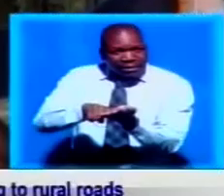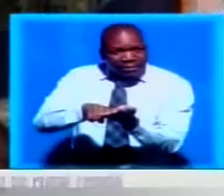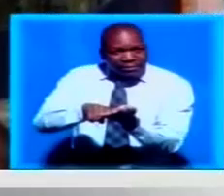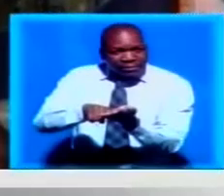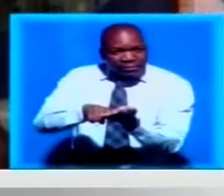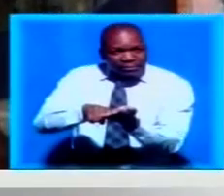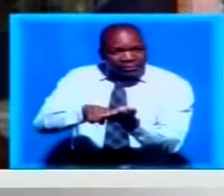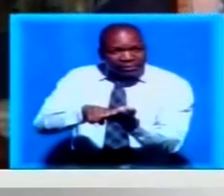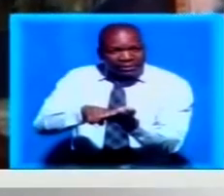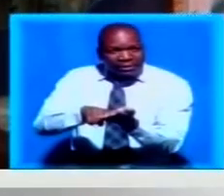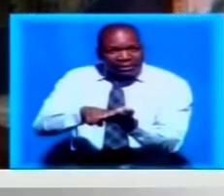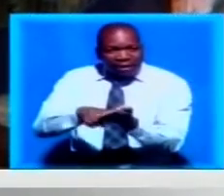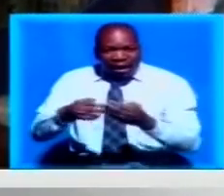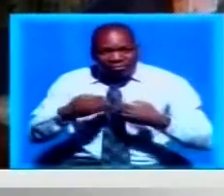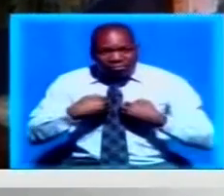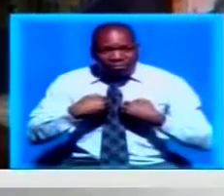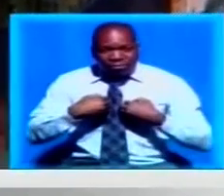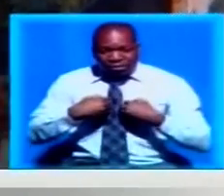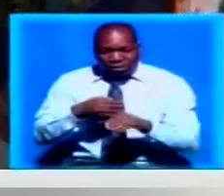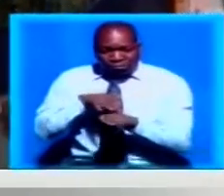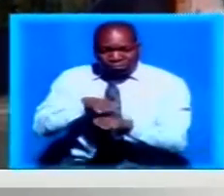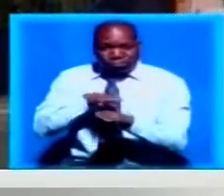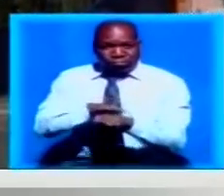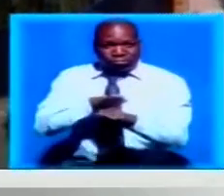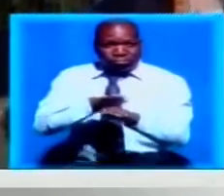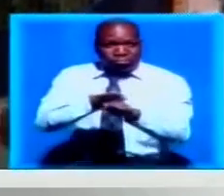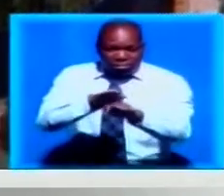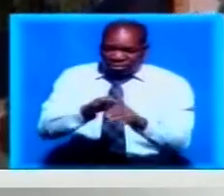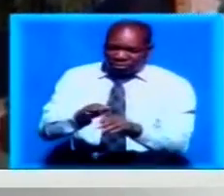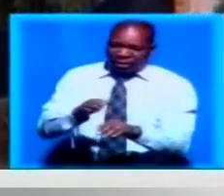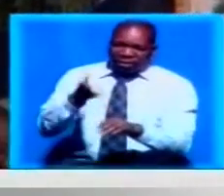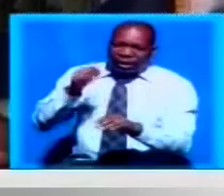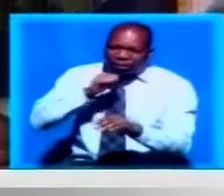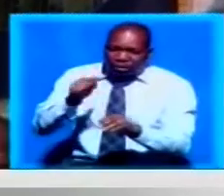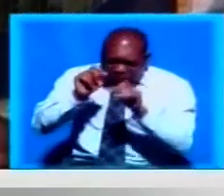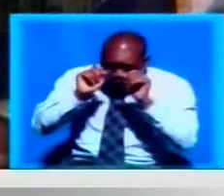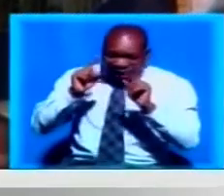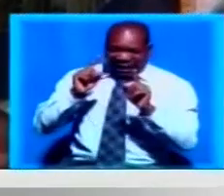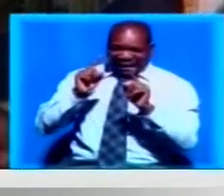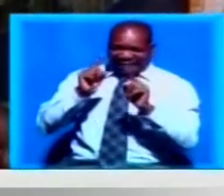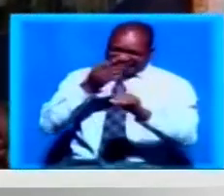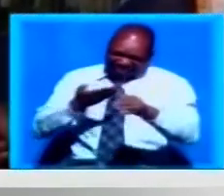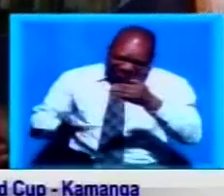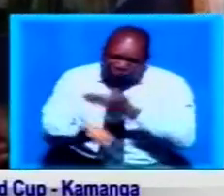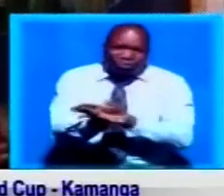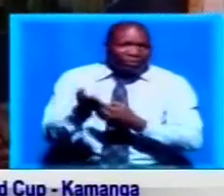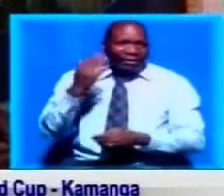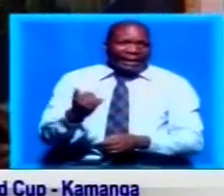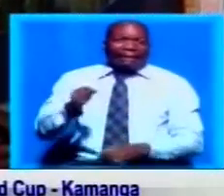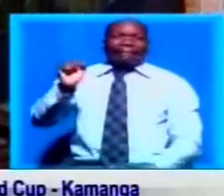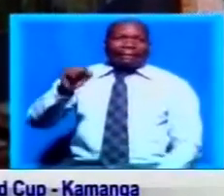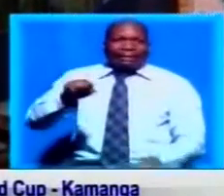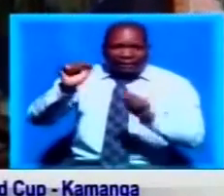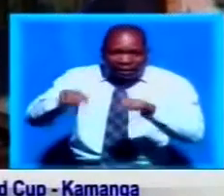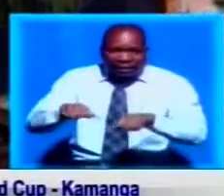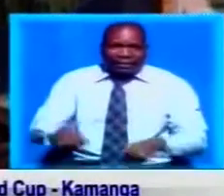there is also the issue of traffic. If there is traffic, why don't you wake up early? Yes, you can do that. And let's